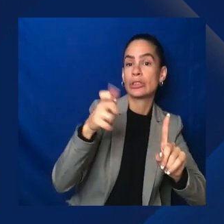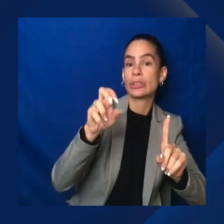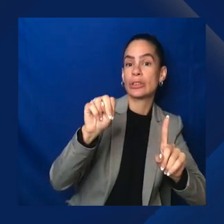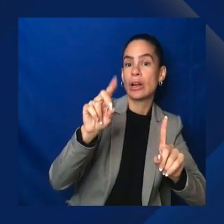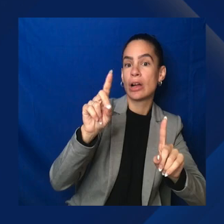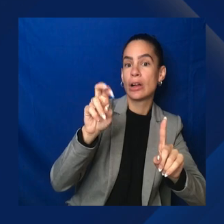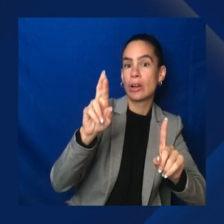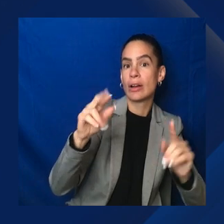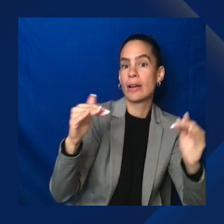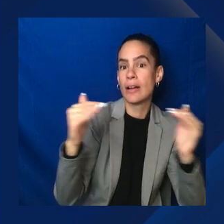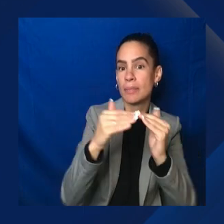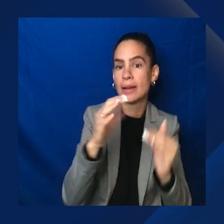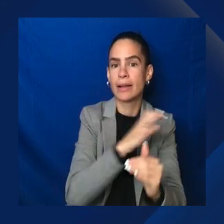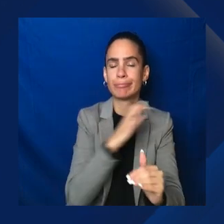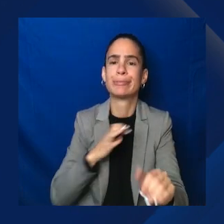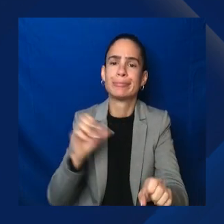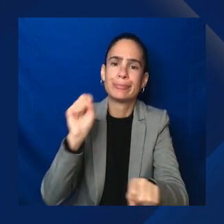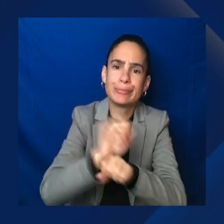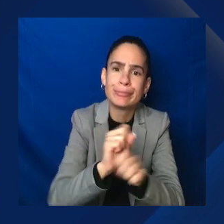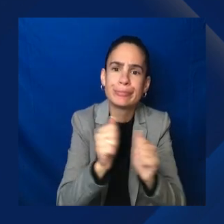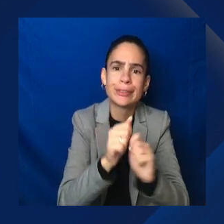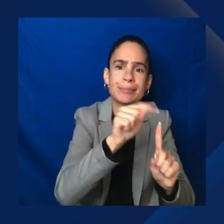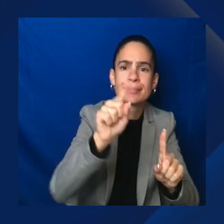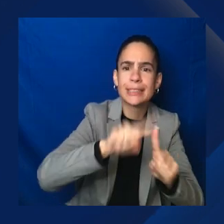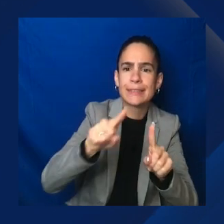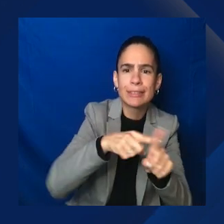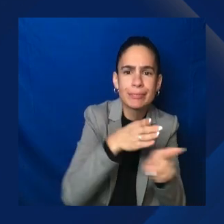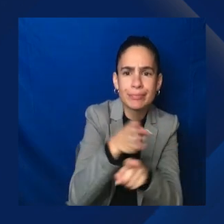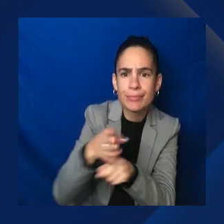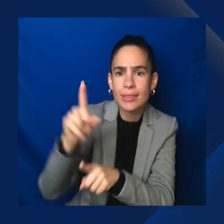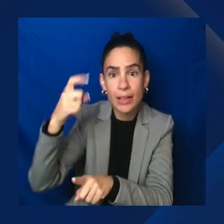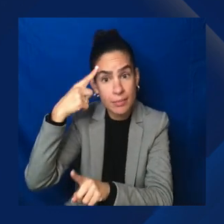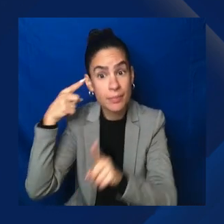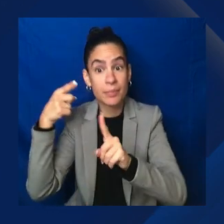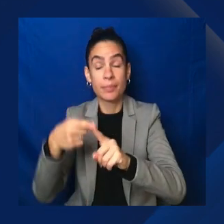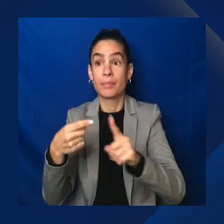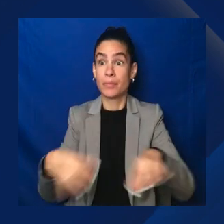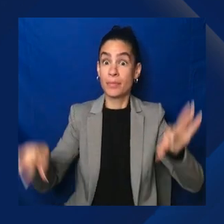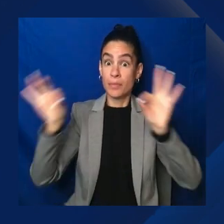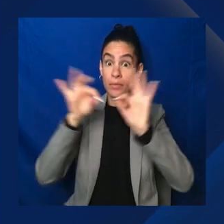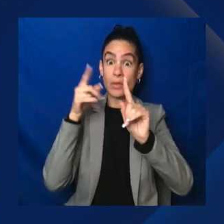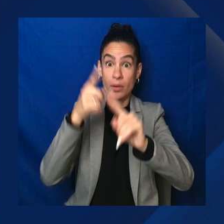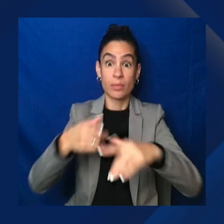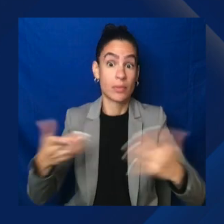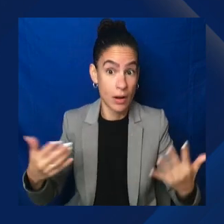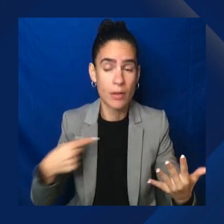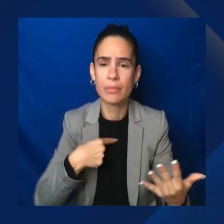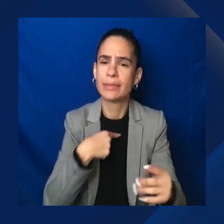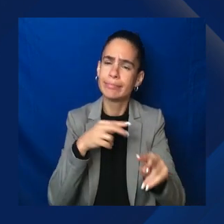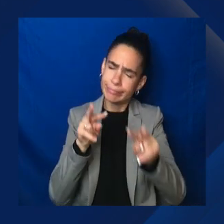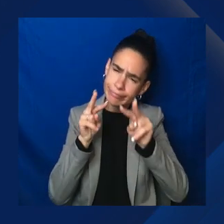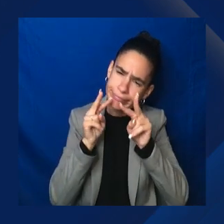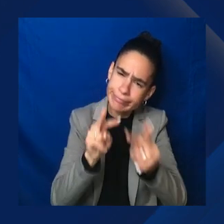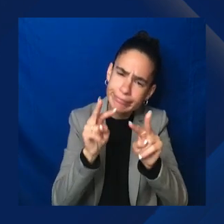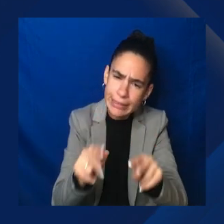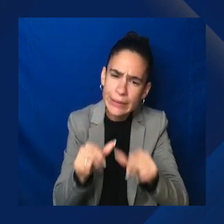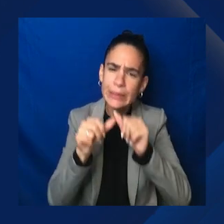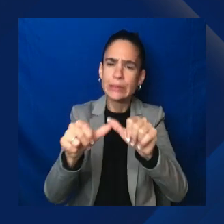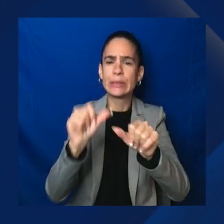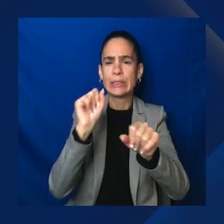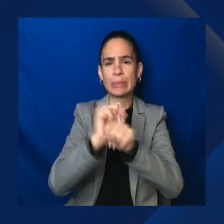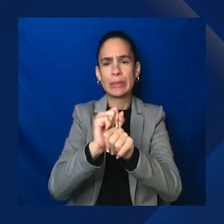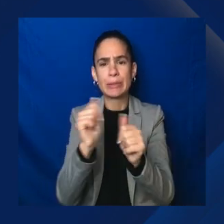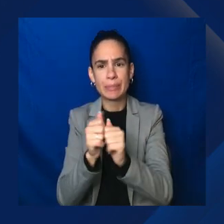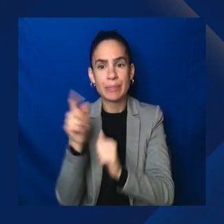administration priority, and we look forward to continuing this work in partnership with the Vice President, Secretary Becerra,